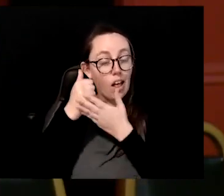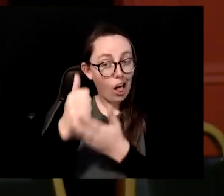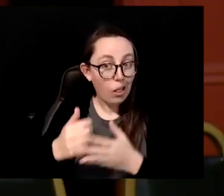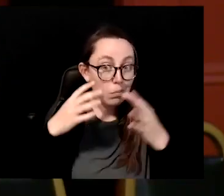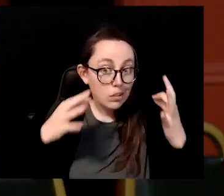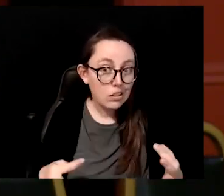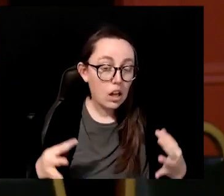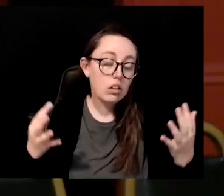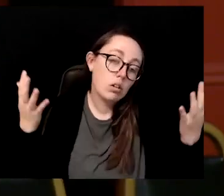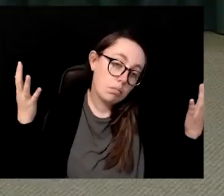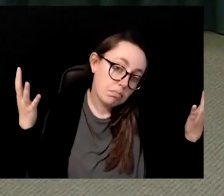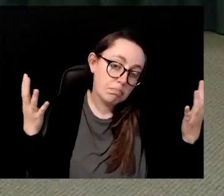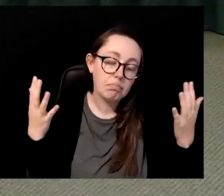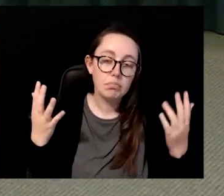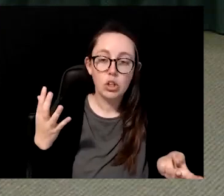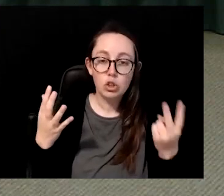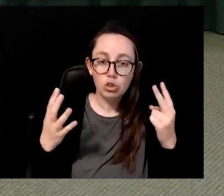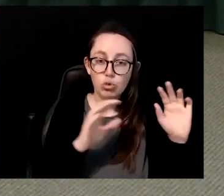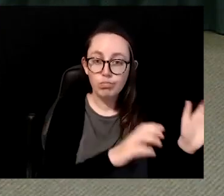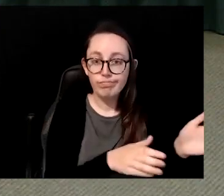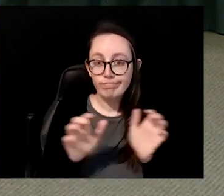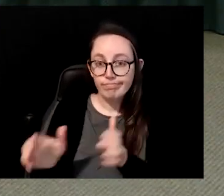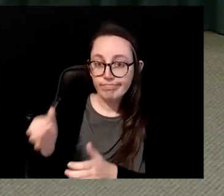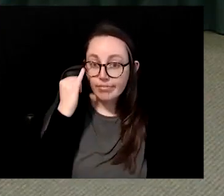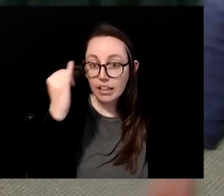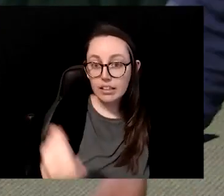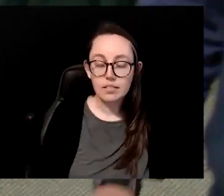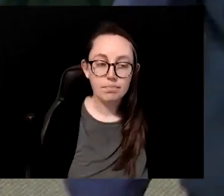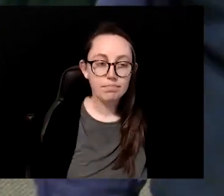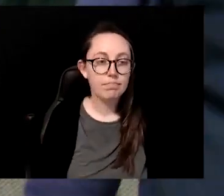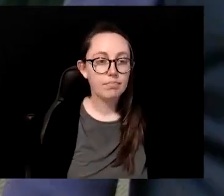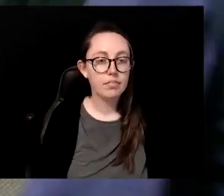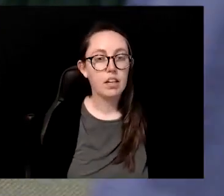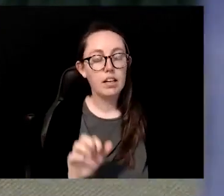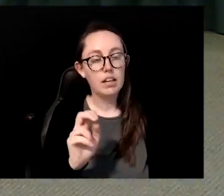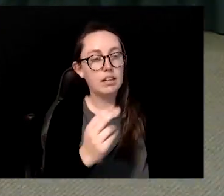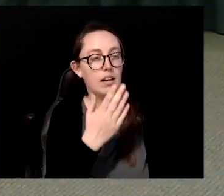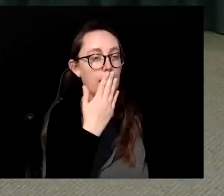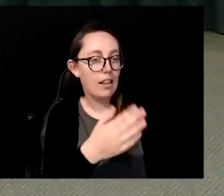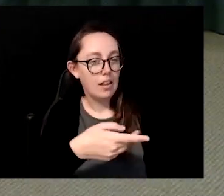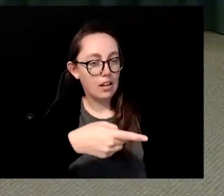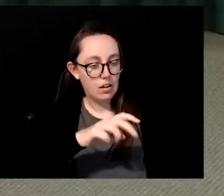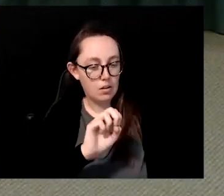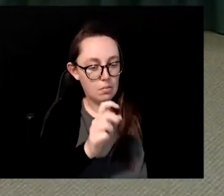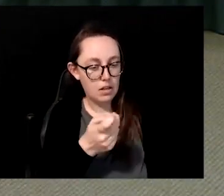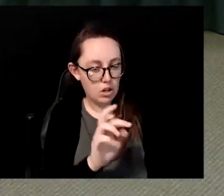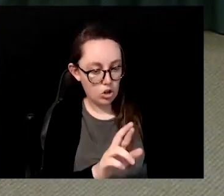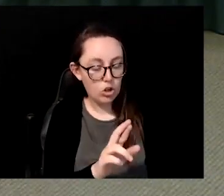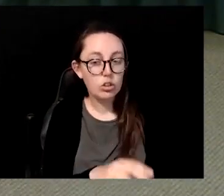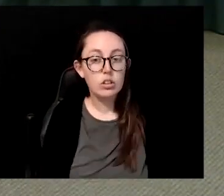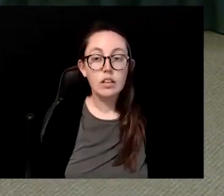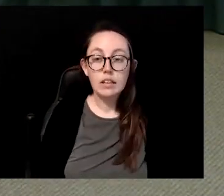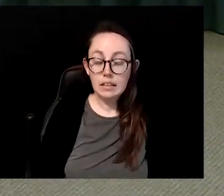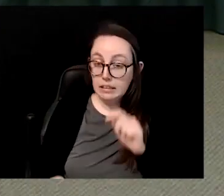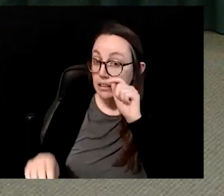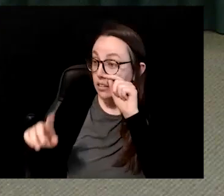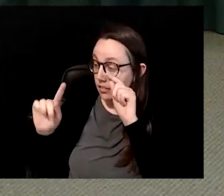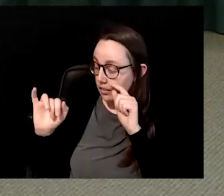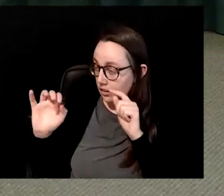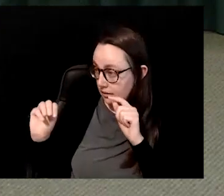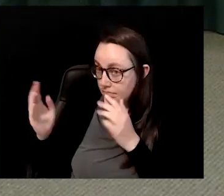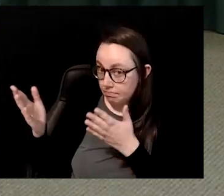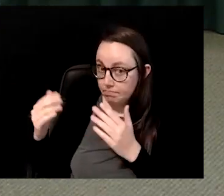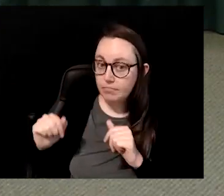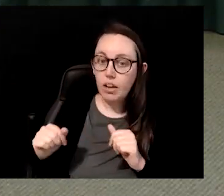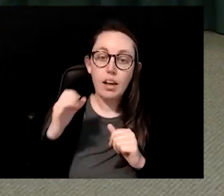thought great thank you Peter yeah if you're moving towards the vote I just want to say one last thing I